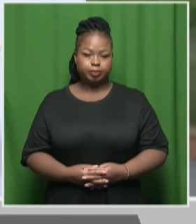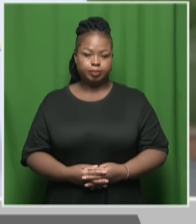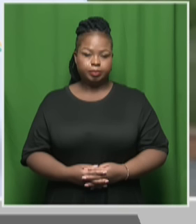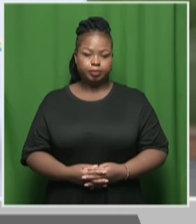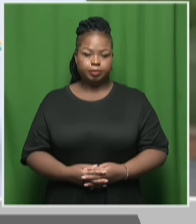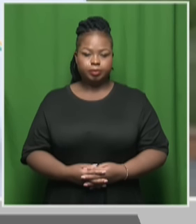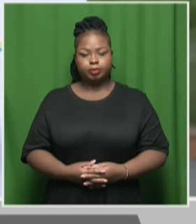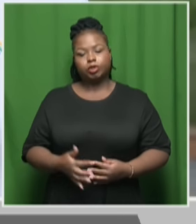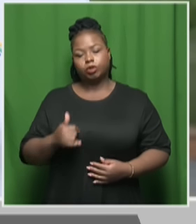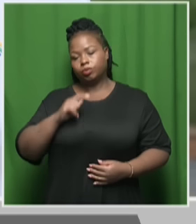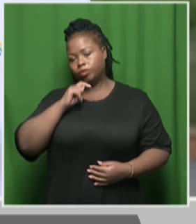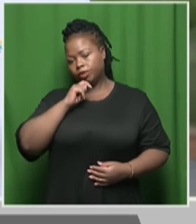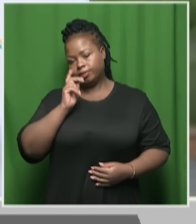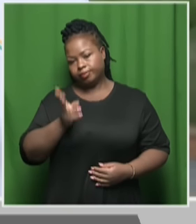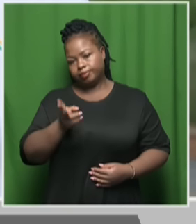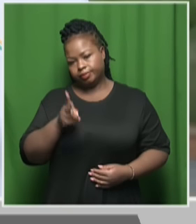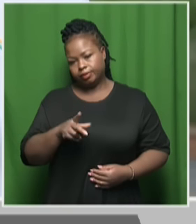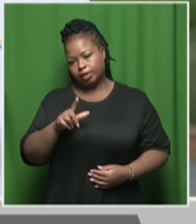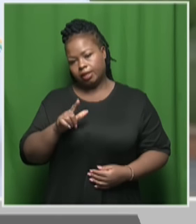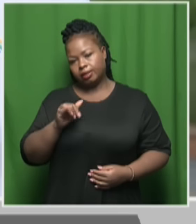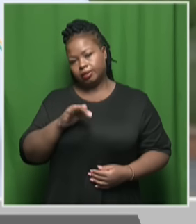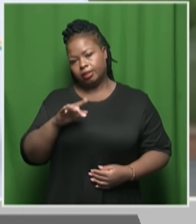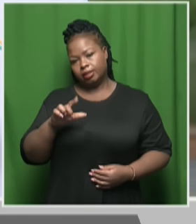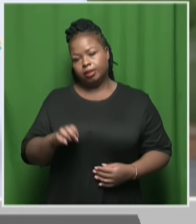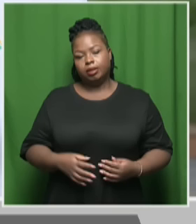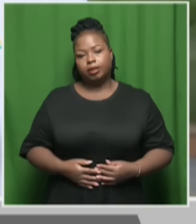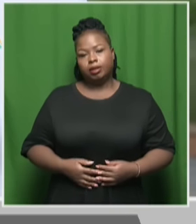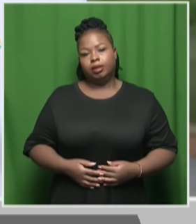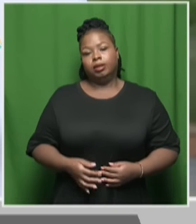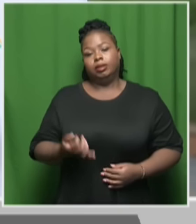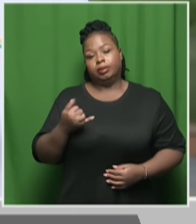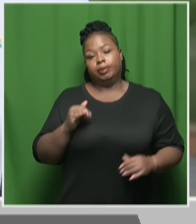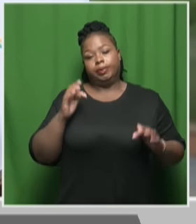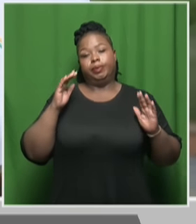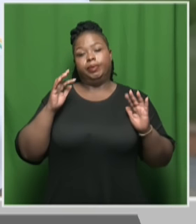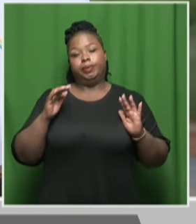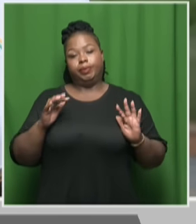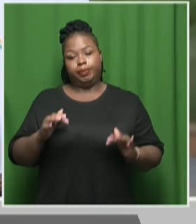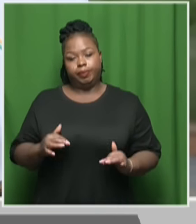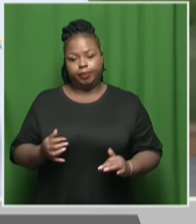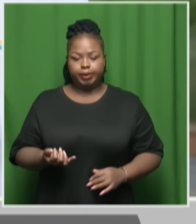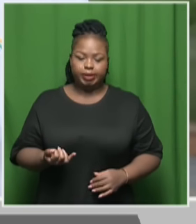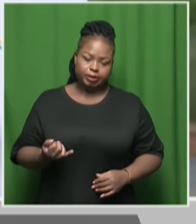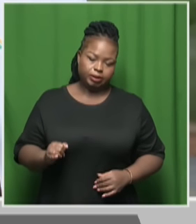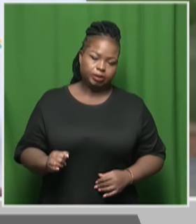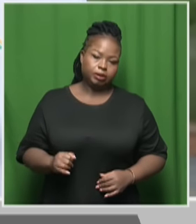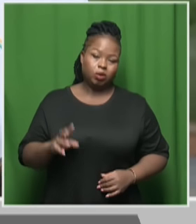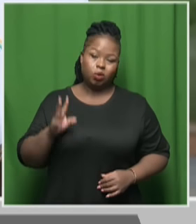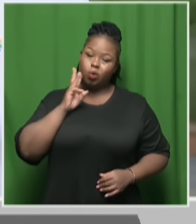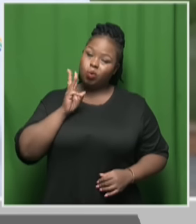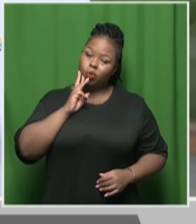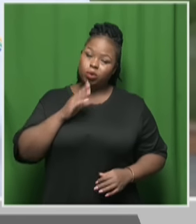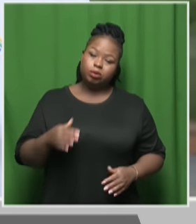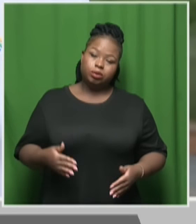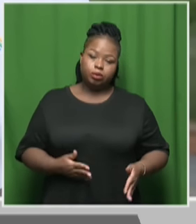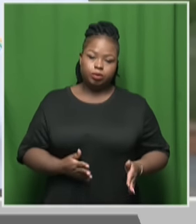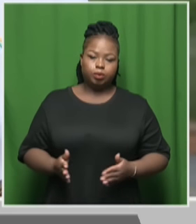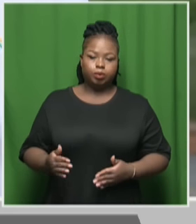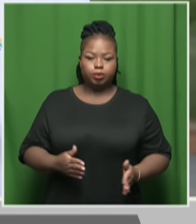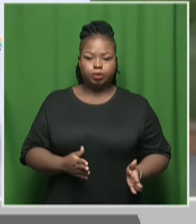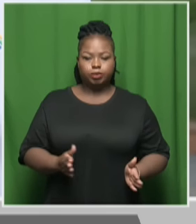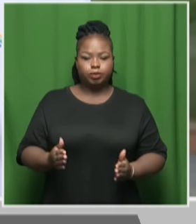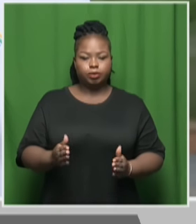Hi, good morning again, Liesel. Well, you know, it's still raining. There's still a lot of water in the rivers,